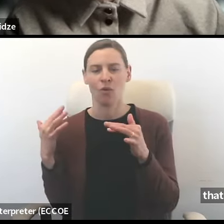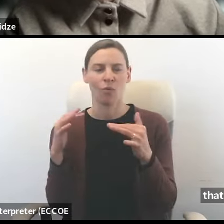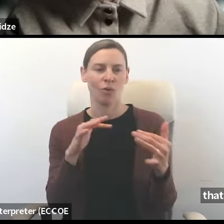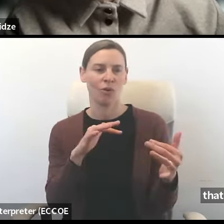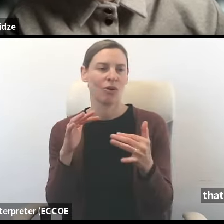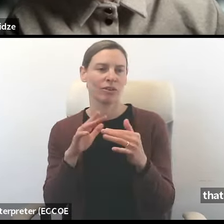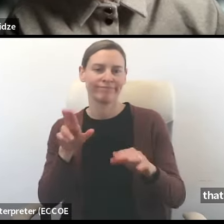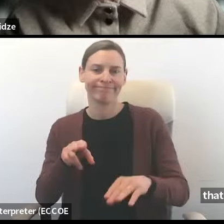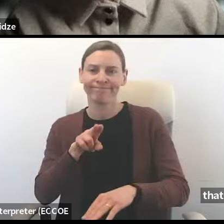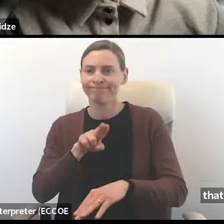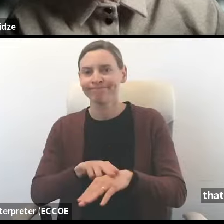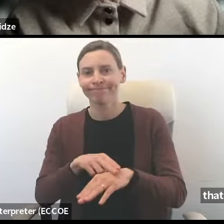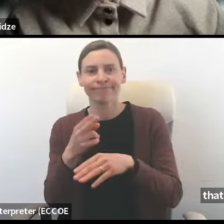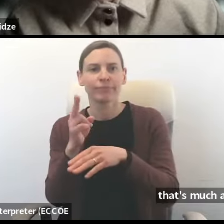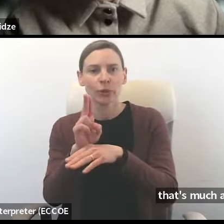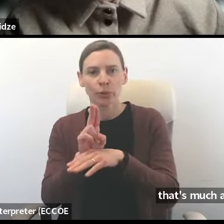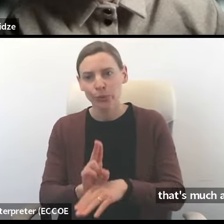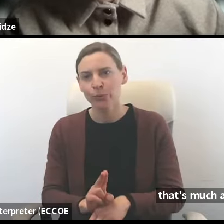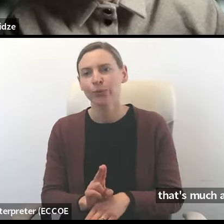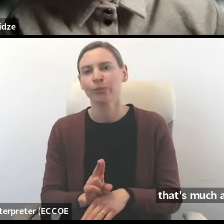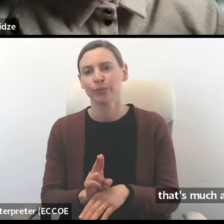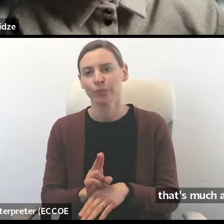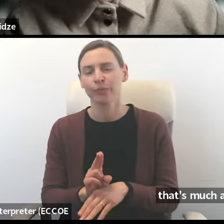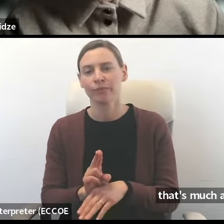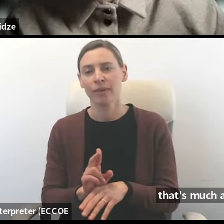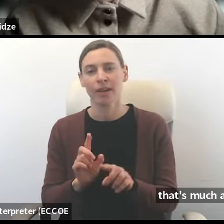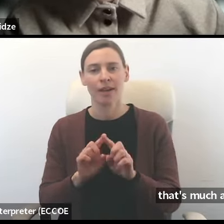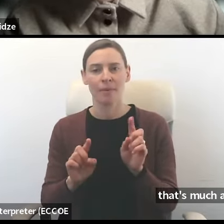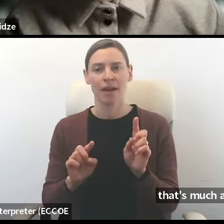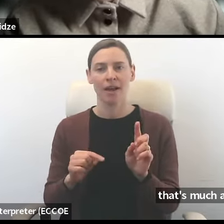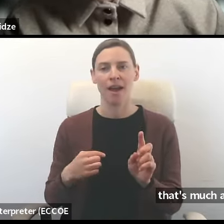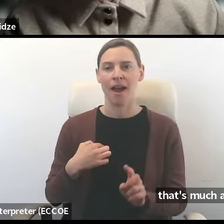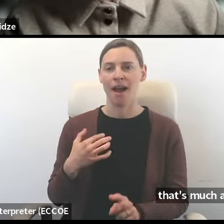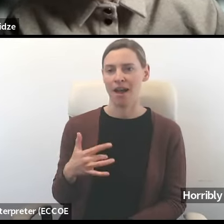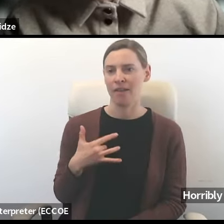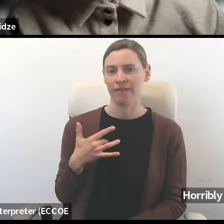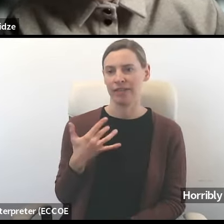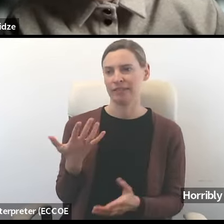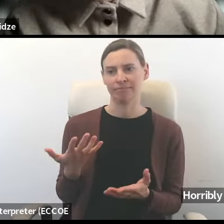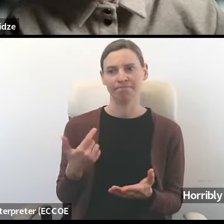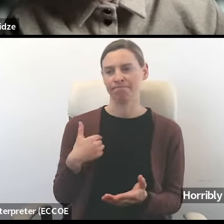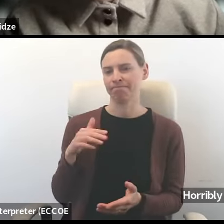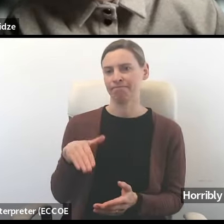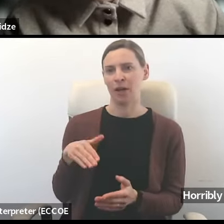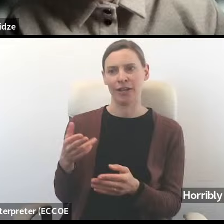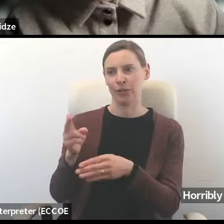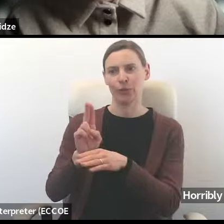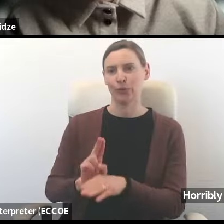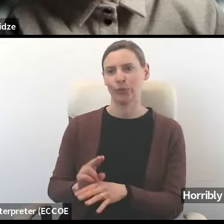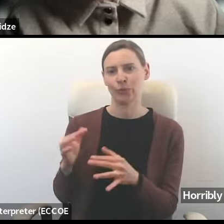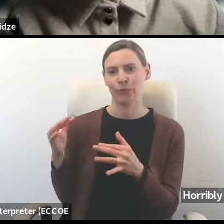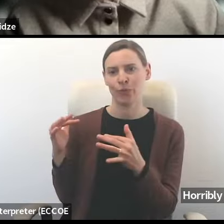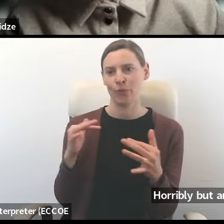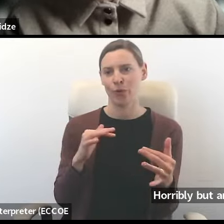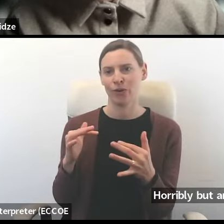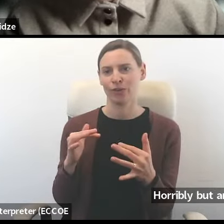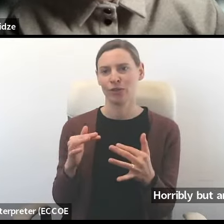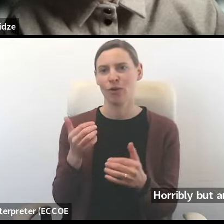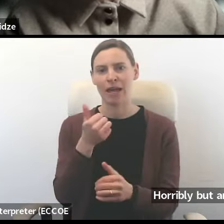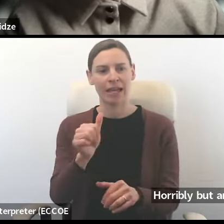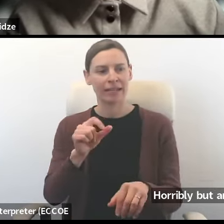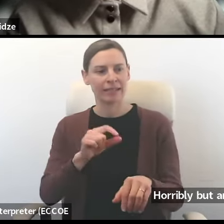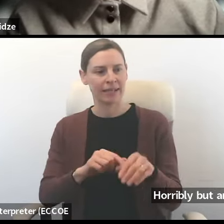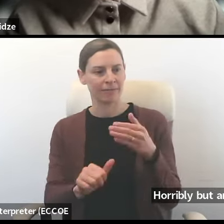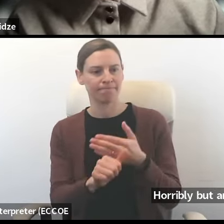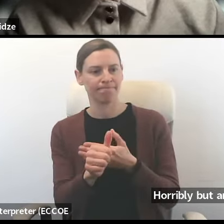horribly, but I feel that I'm already not used to struggle to it. So every time it gets scary and it's scarier